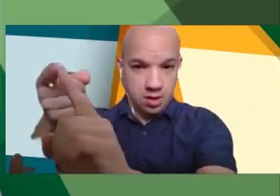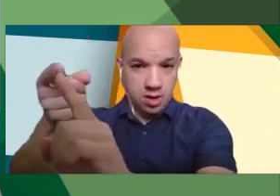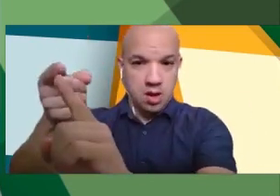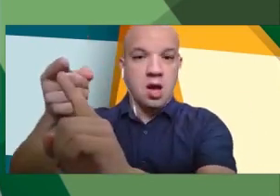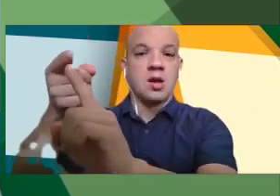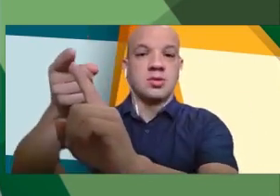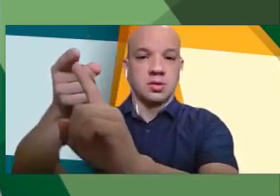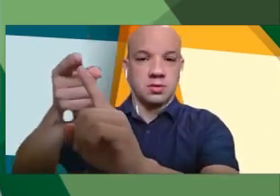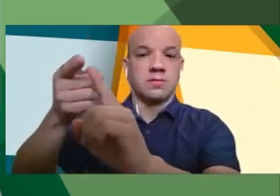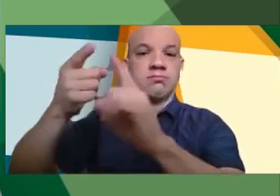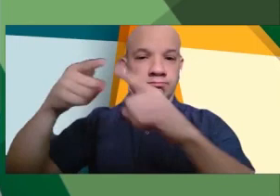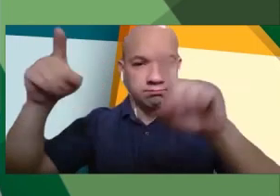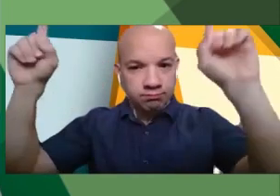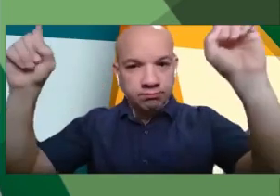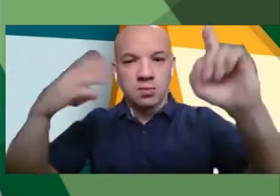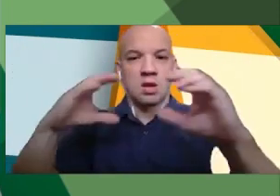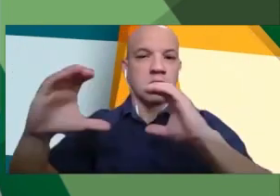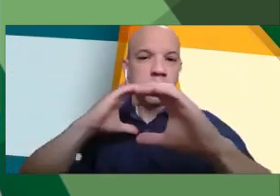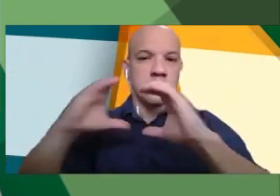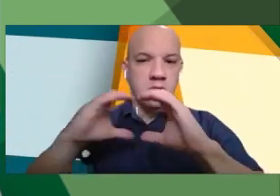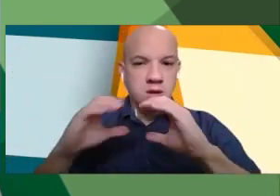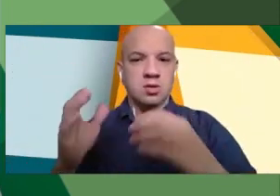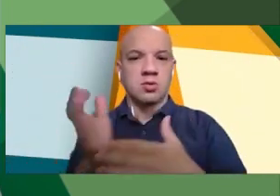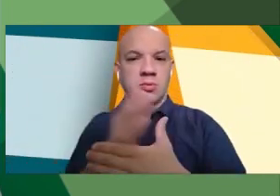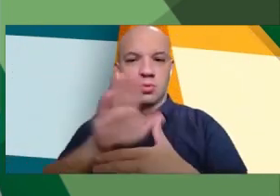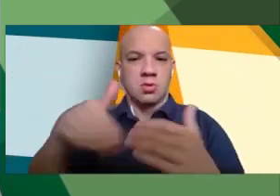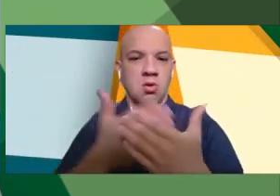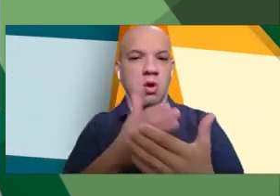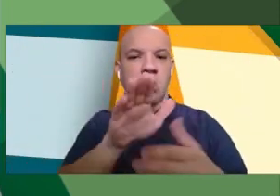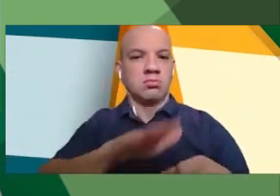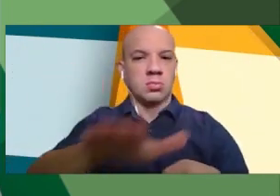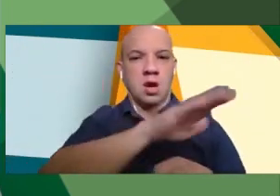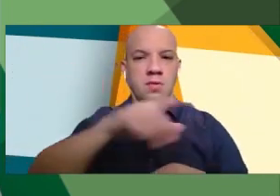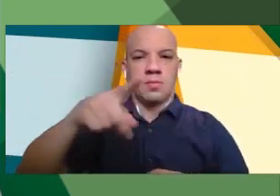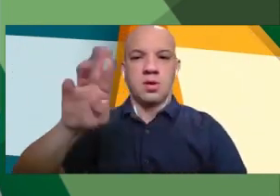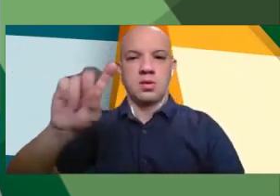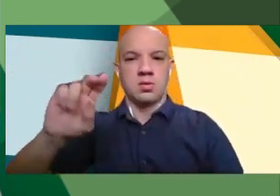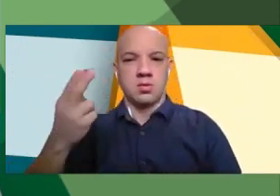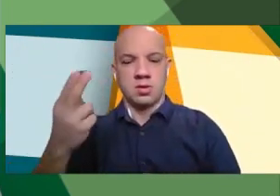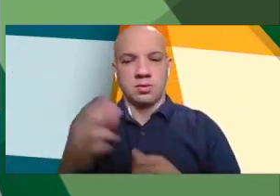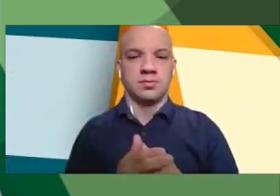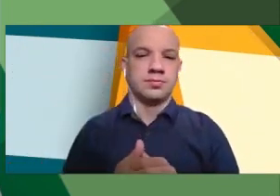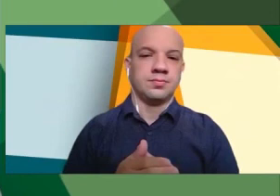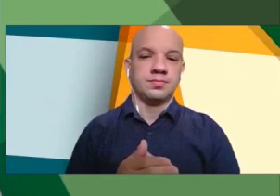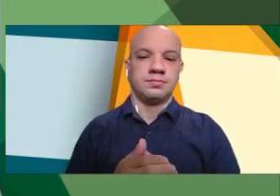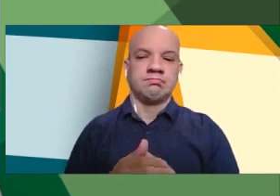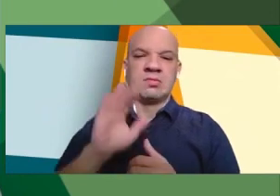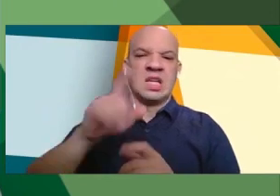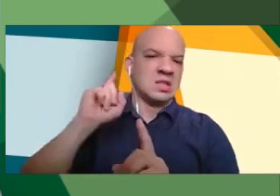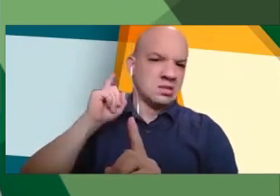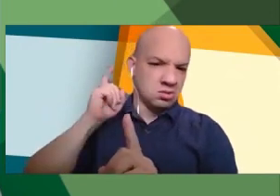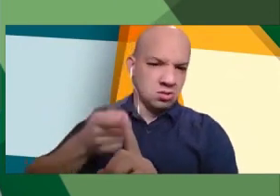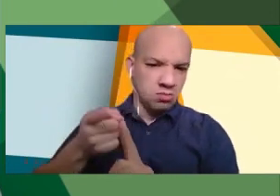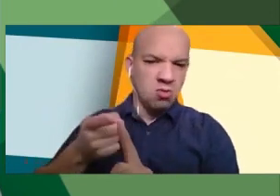and optimal communications between all divisions of the PRDOH. That's essentially